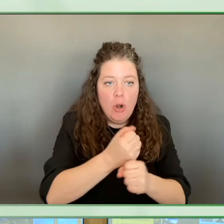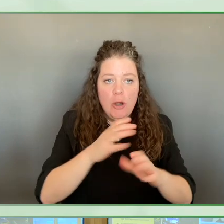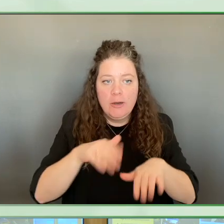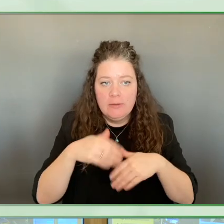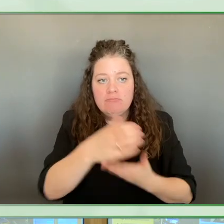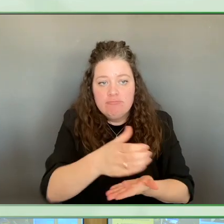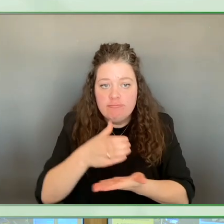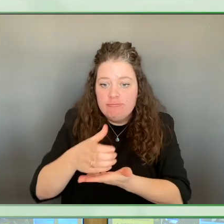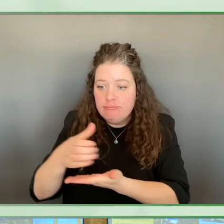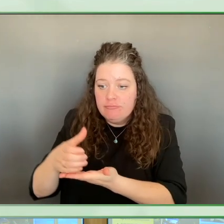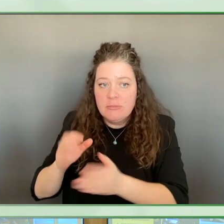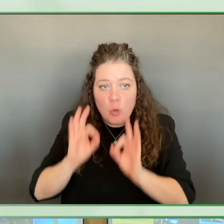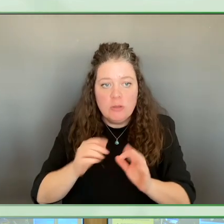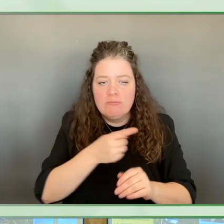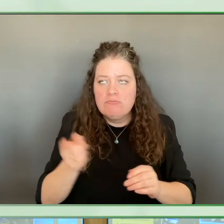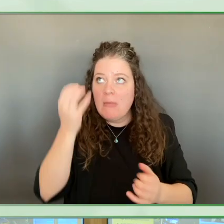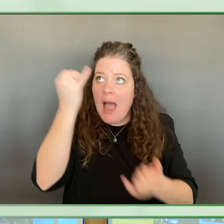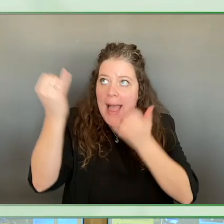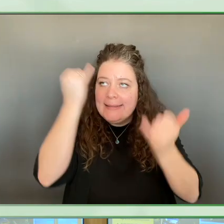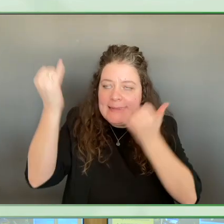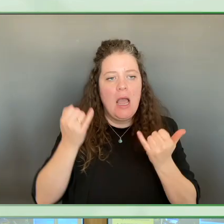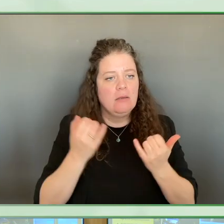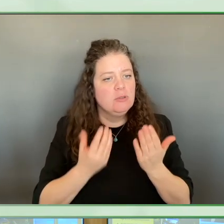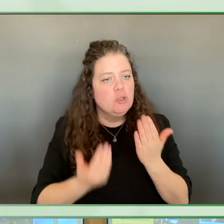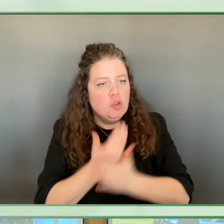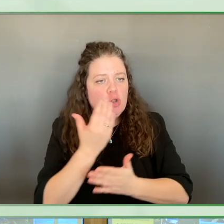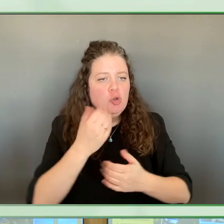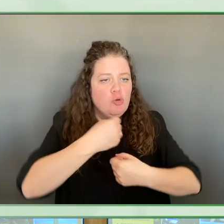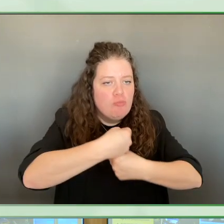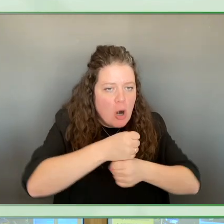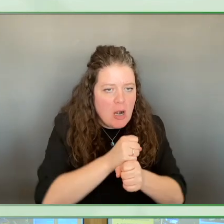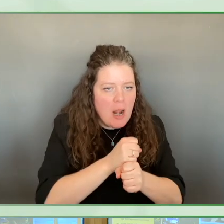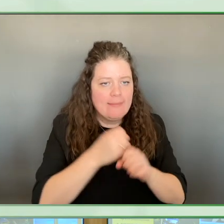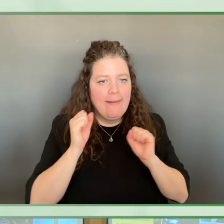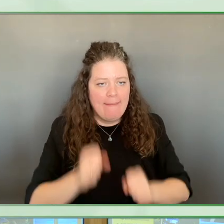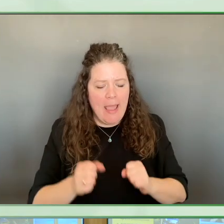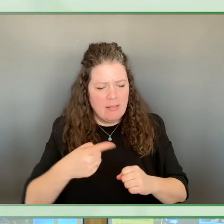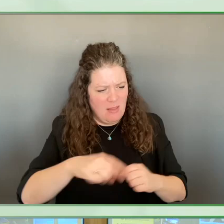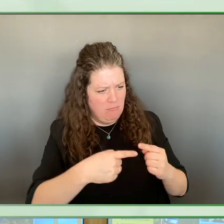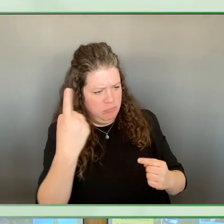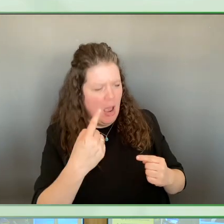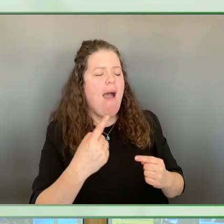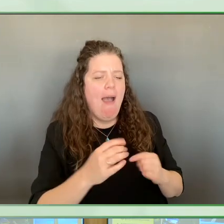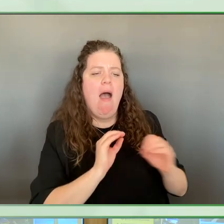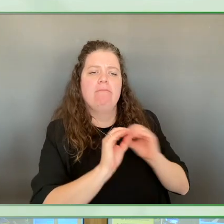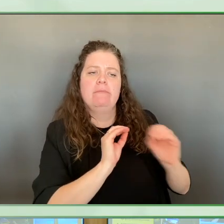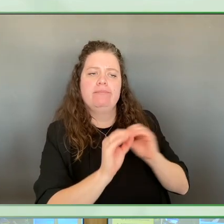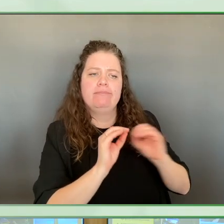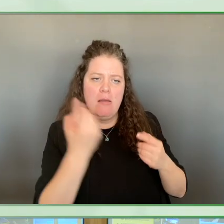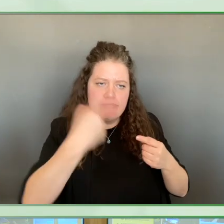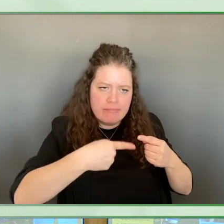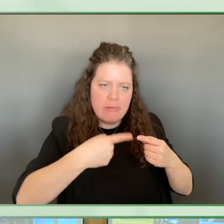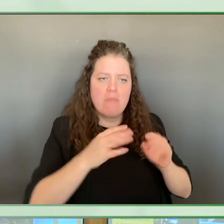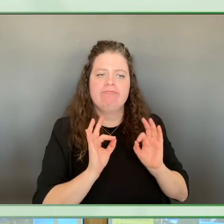They'll be able to build their own capacity to keep repairing and following up on the existing users. This all will be developing at the same